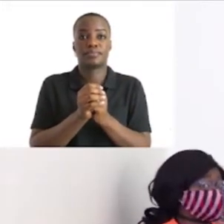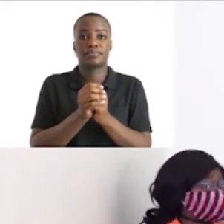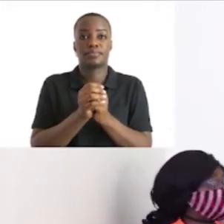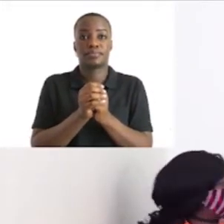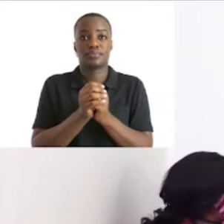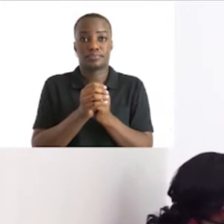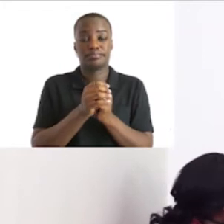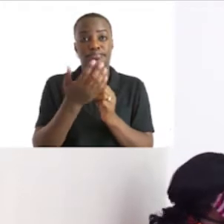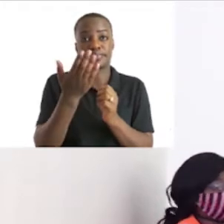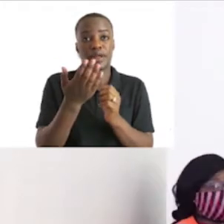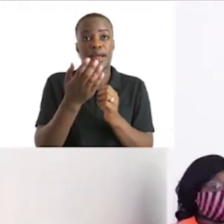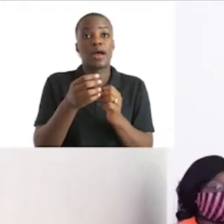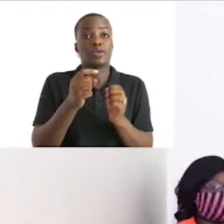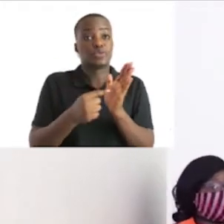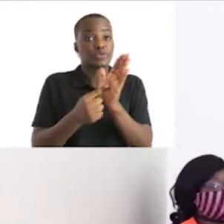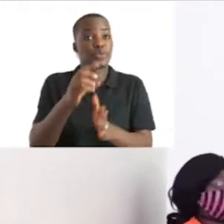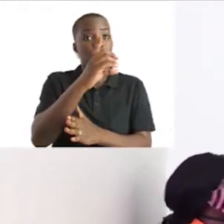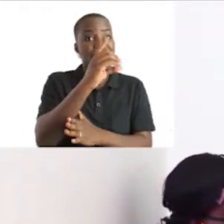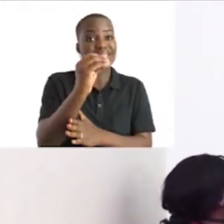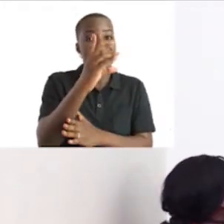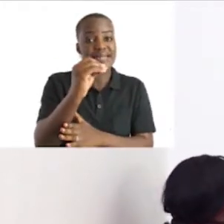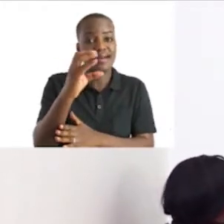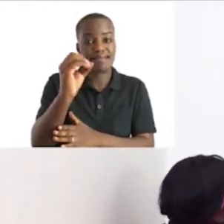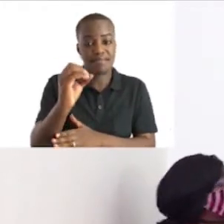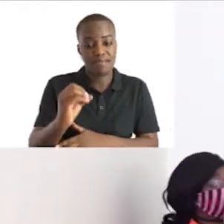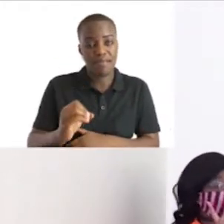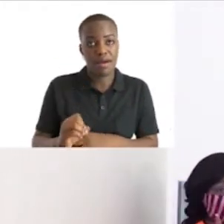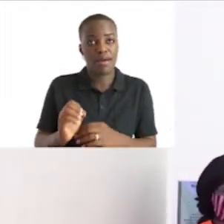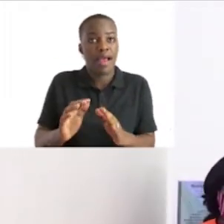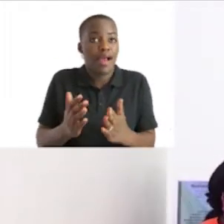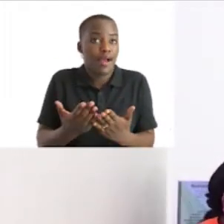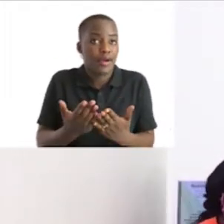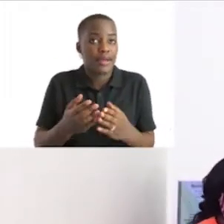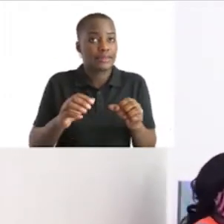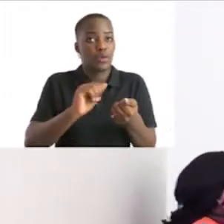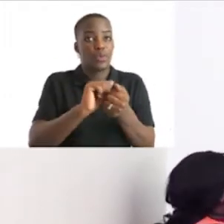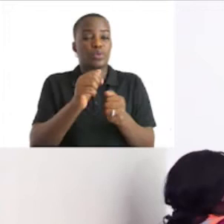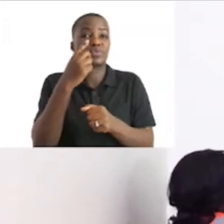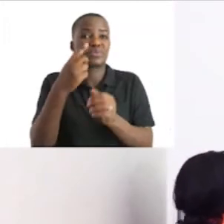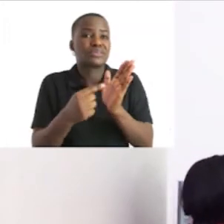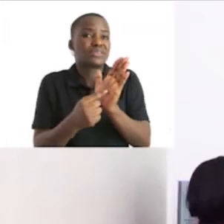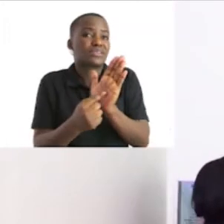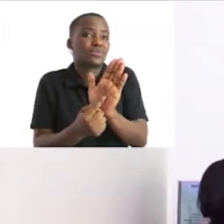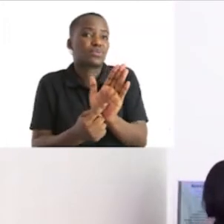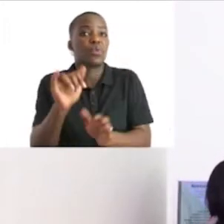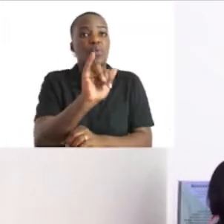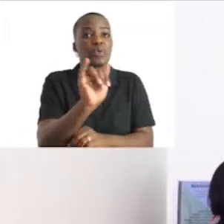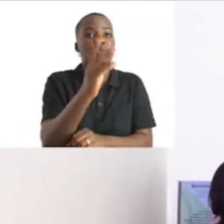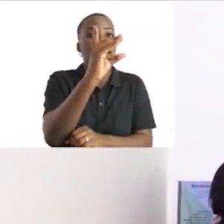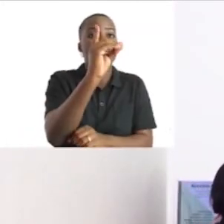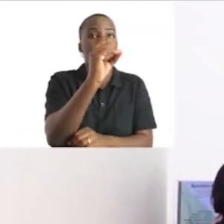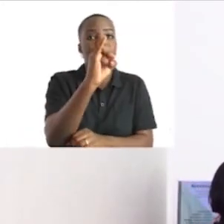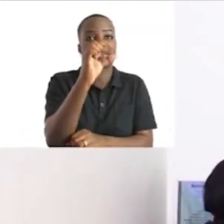I've shown you what decade numbers look like, and now I'm going to show you what digits are. we can see that number